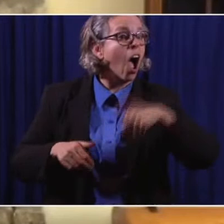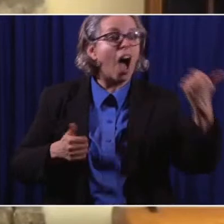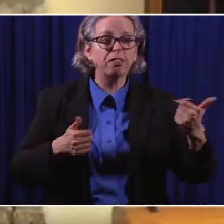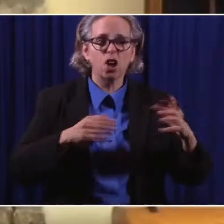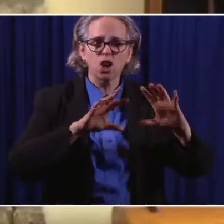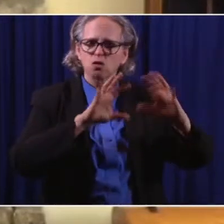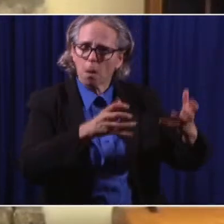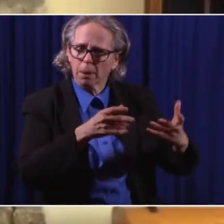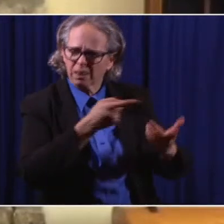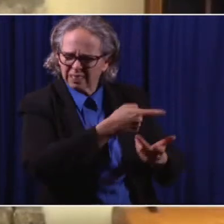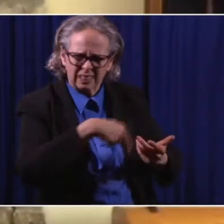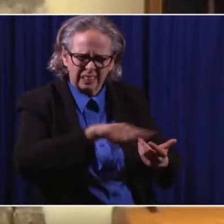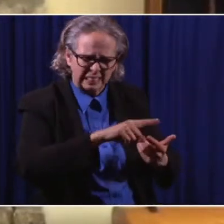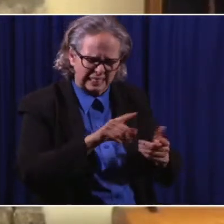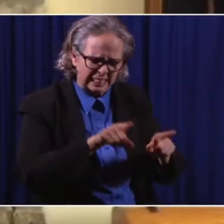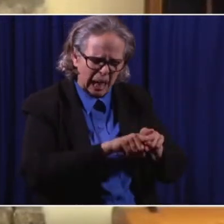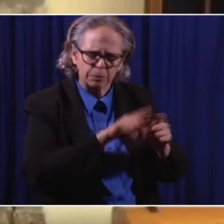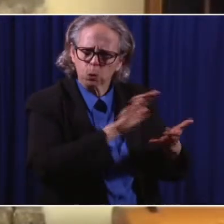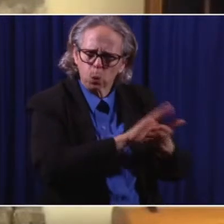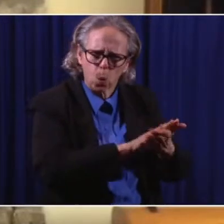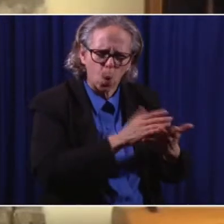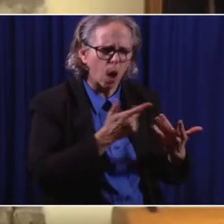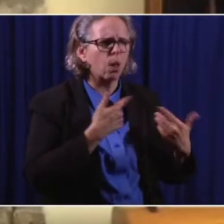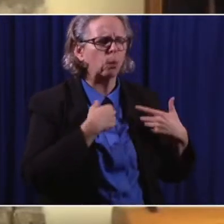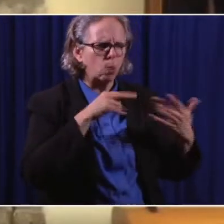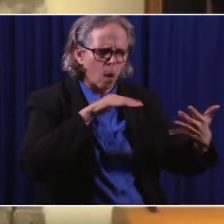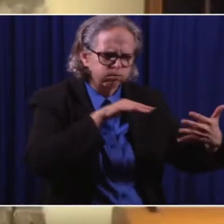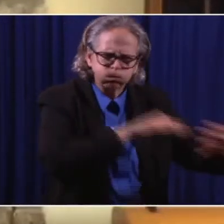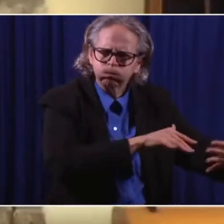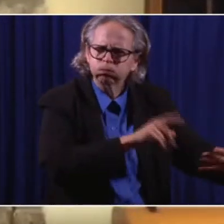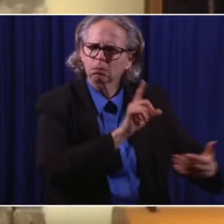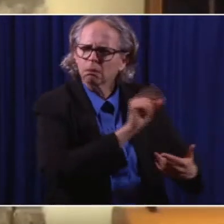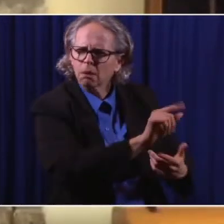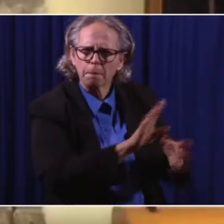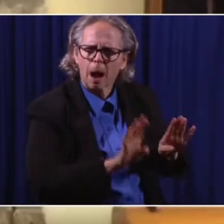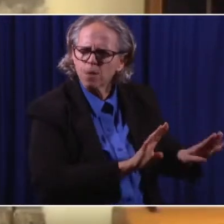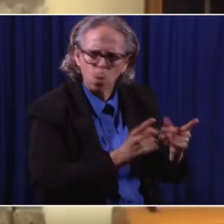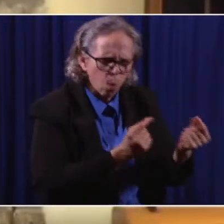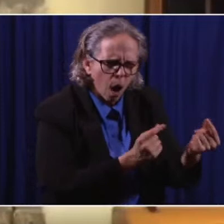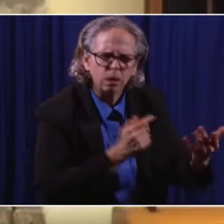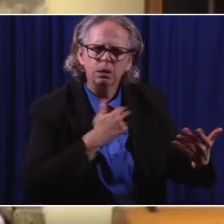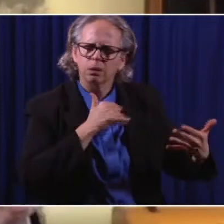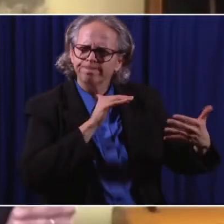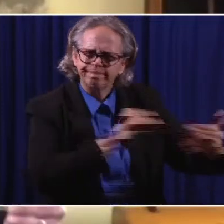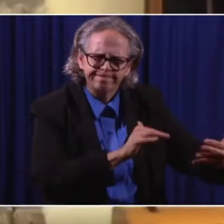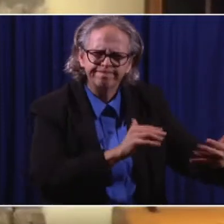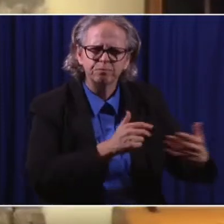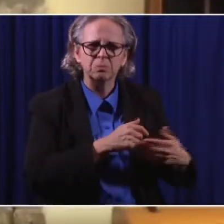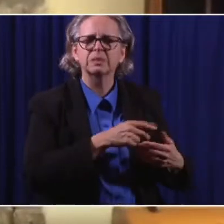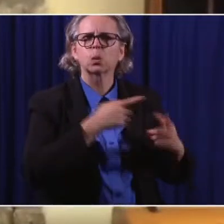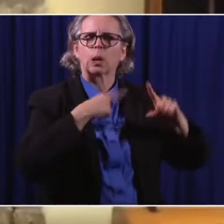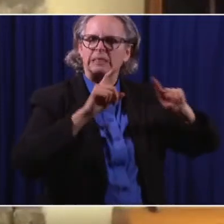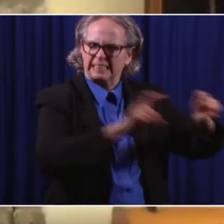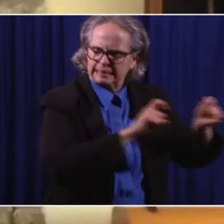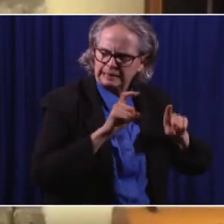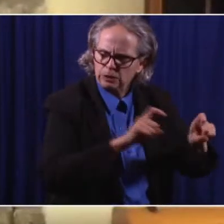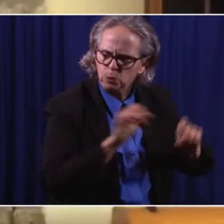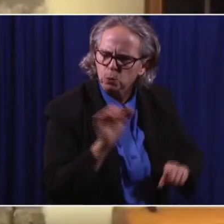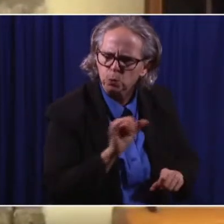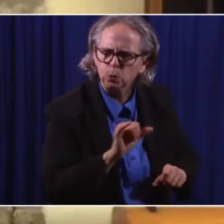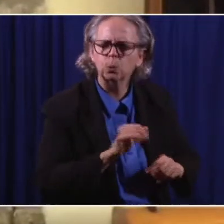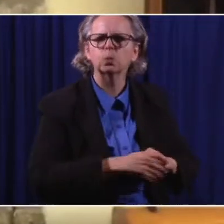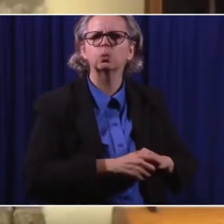group of students in that school, and again, with parents' consent, everyone's consent, and test them, even though they've